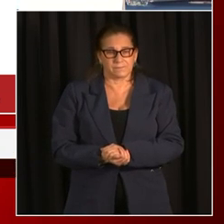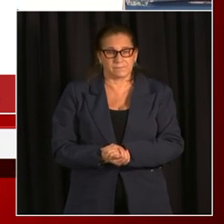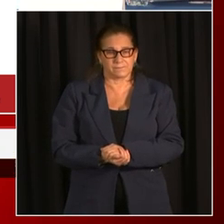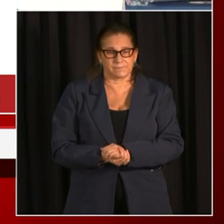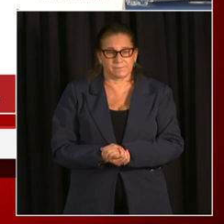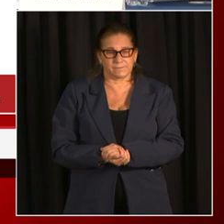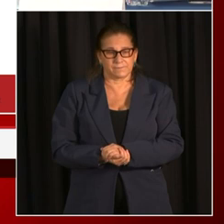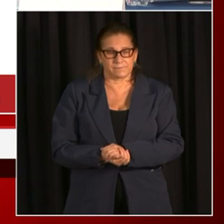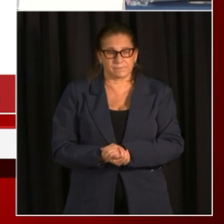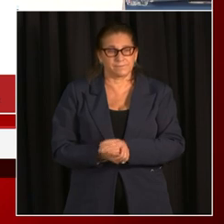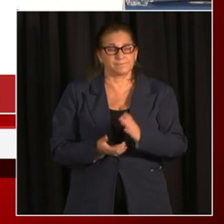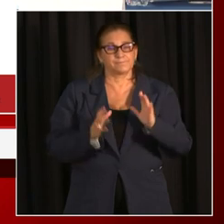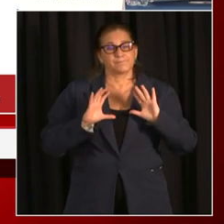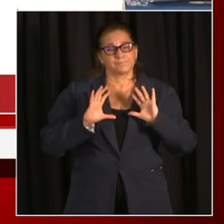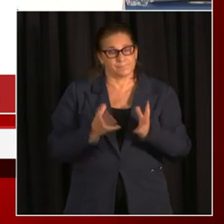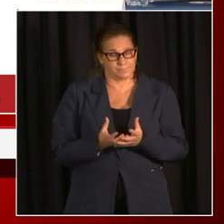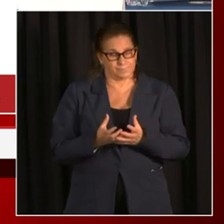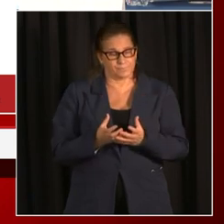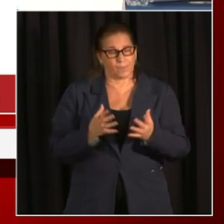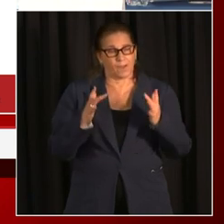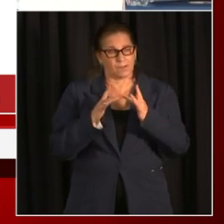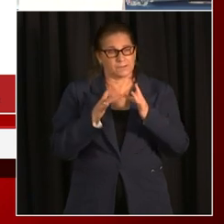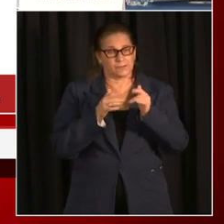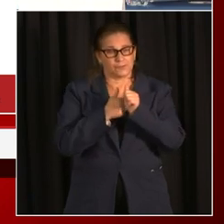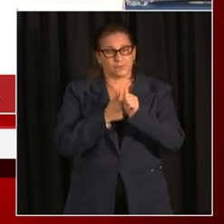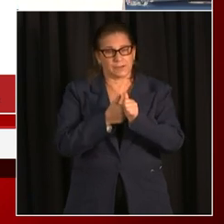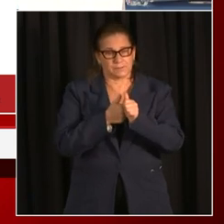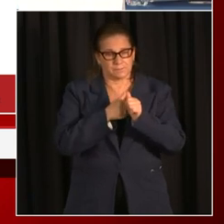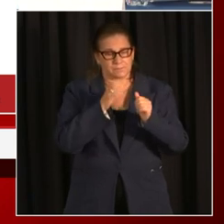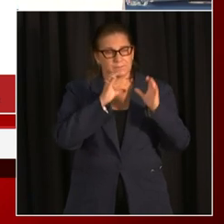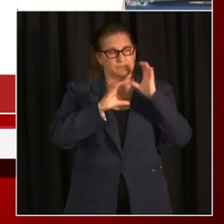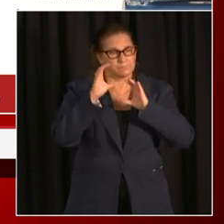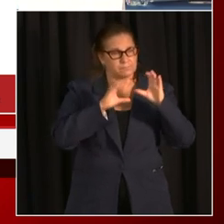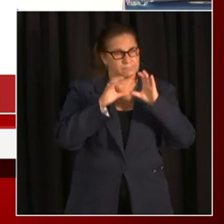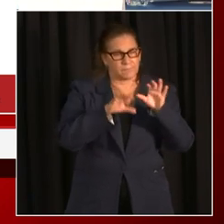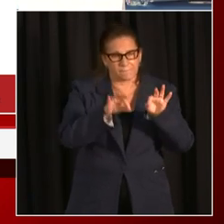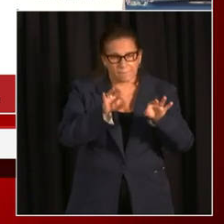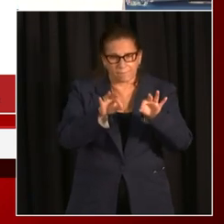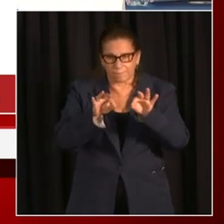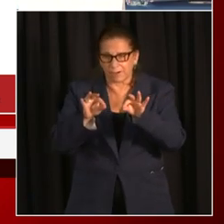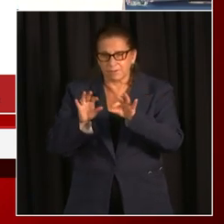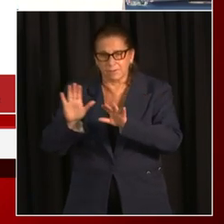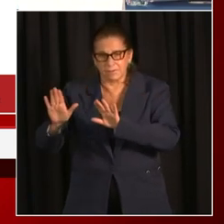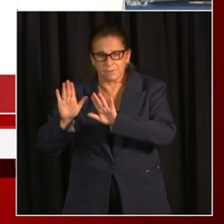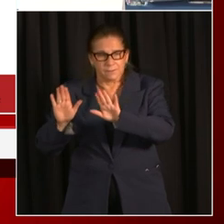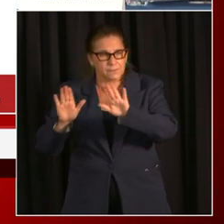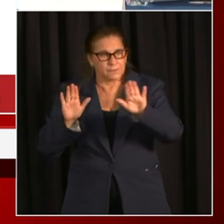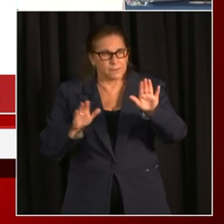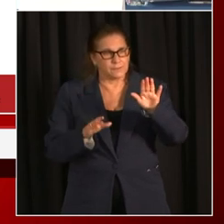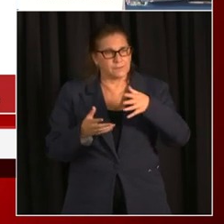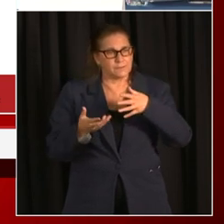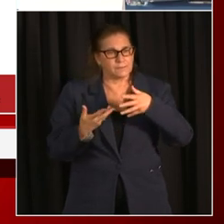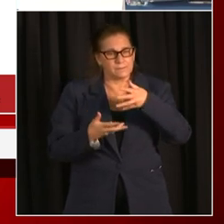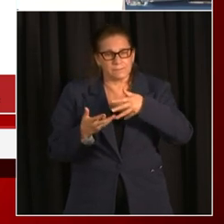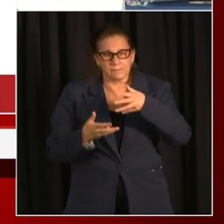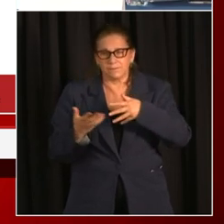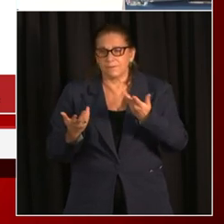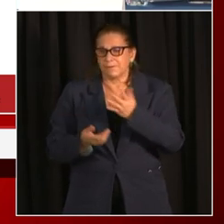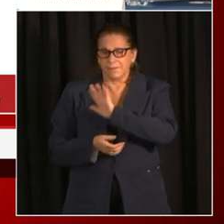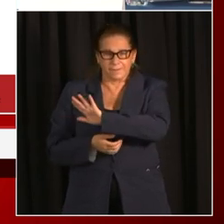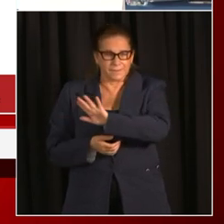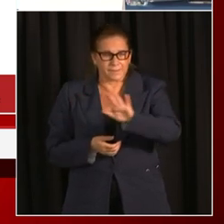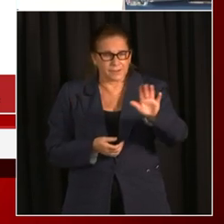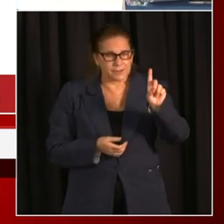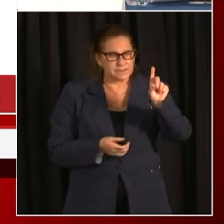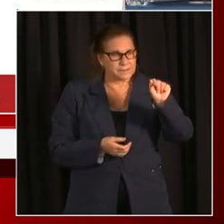contact tracing findings from our exposure data, where we really are looking at what happens in the